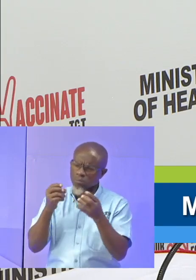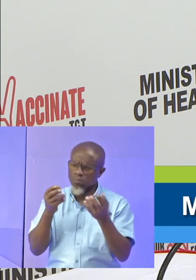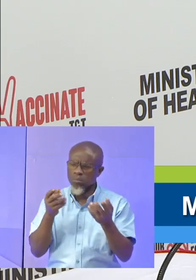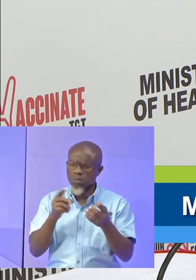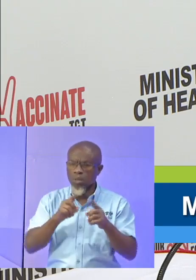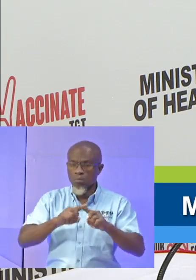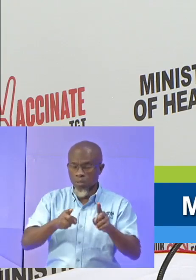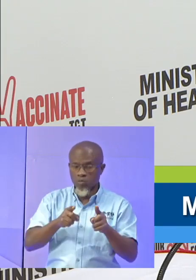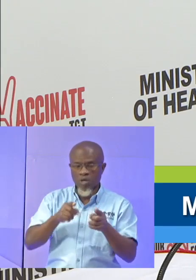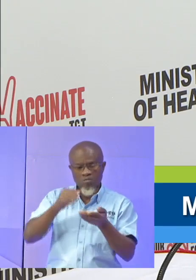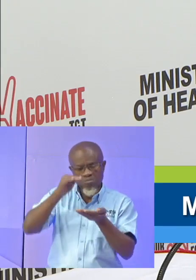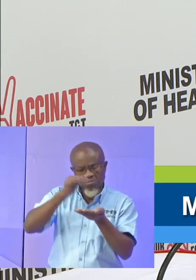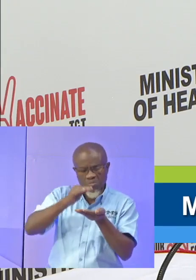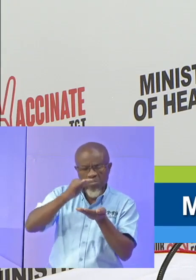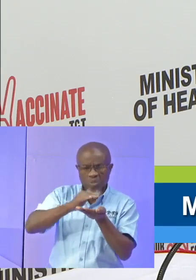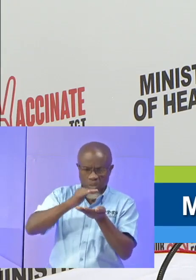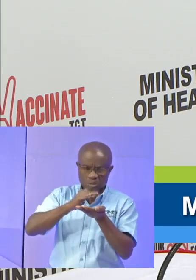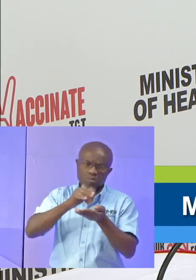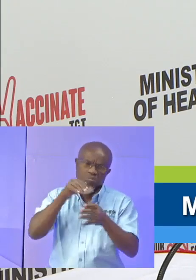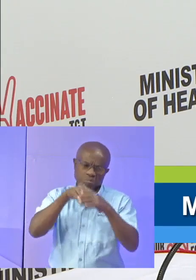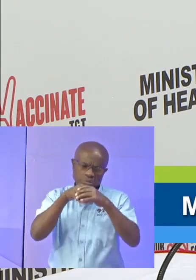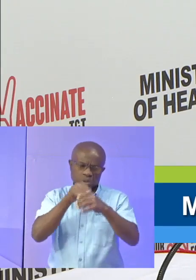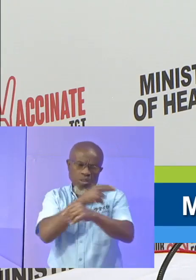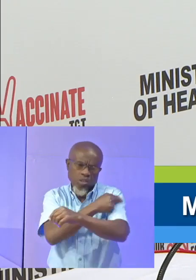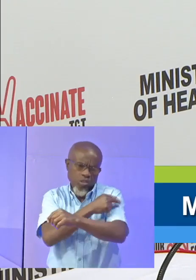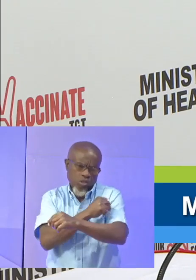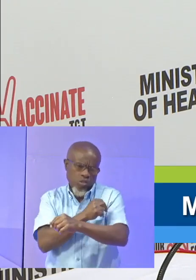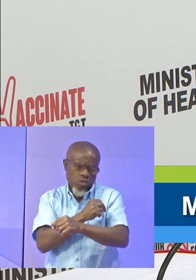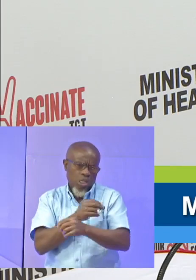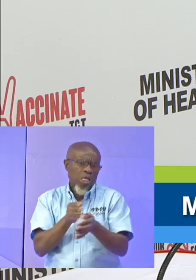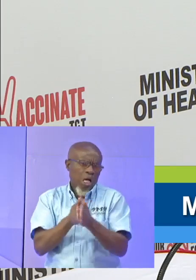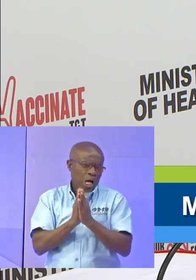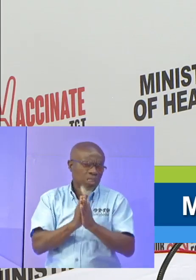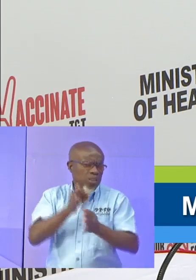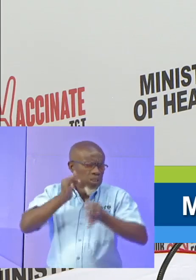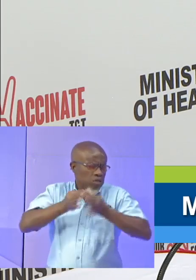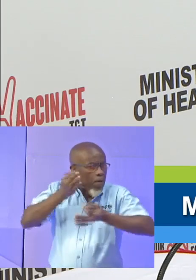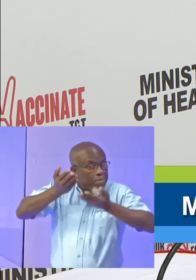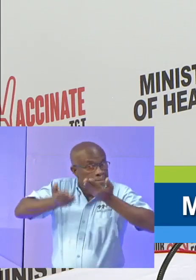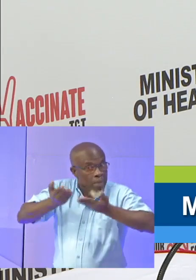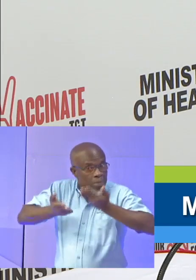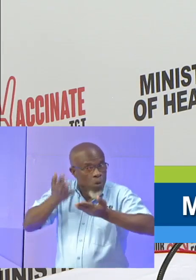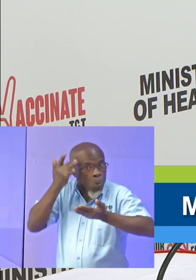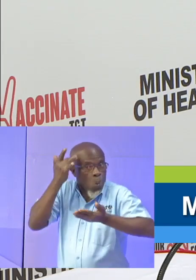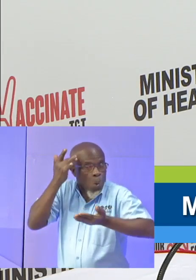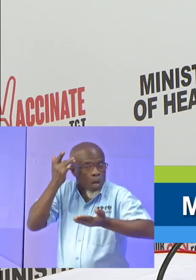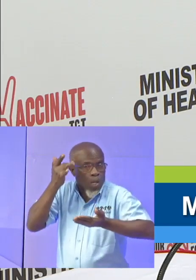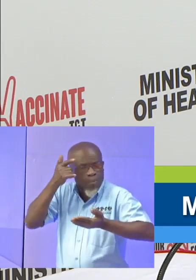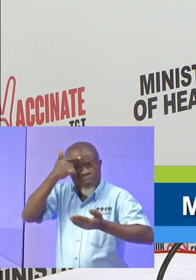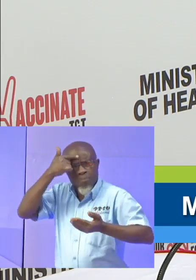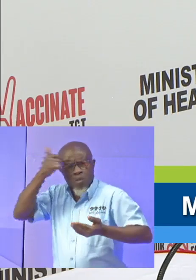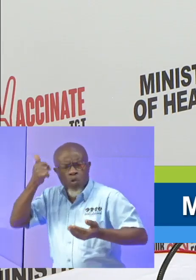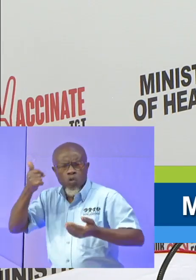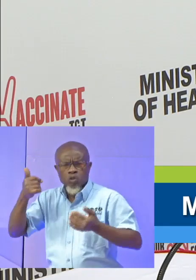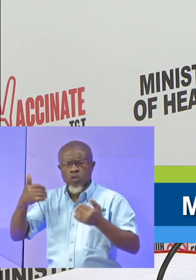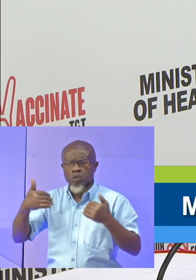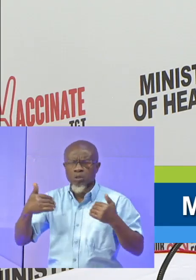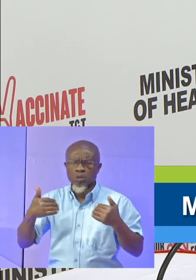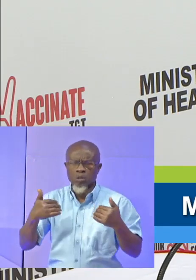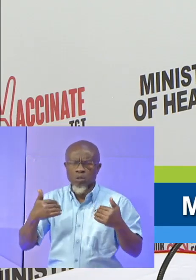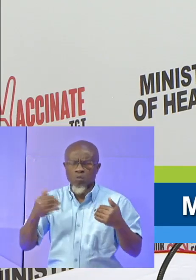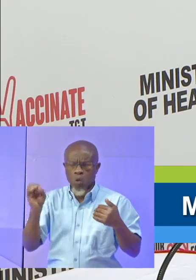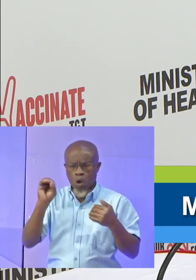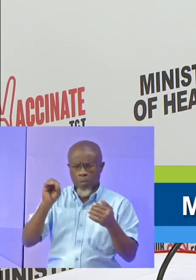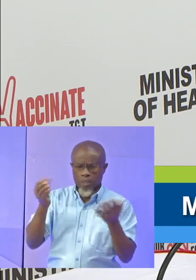from vaccination, is it possible that because Omicron is now dominant in Trinidad, that is actually one of the